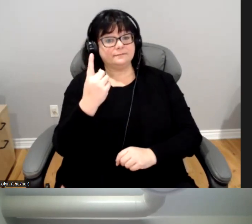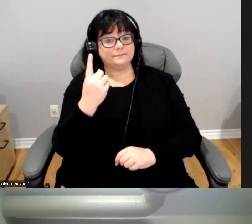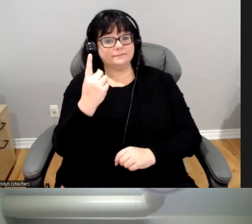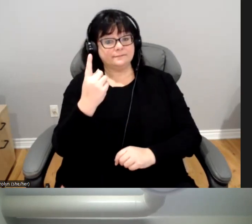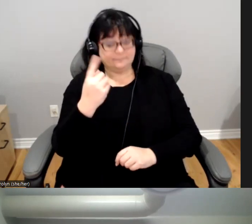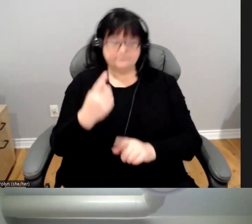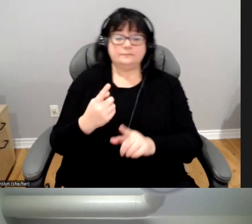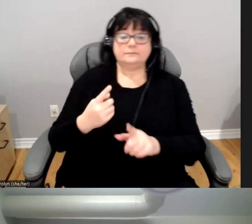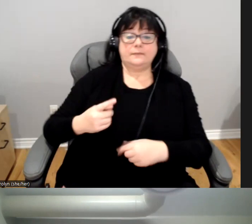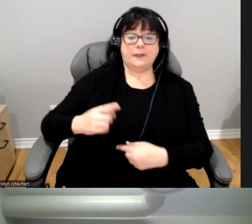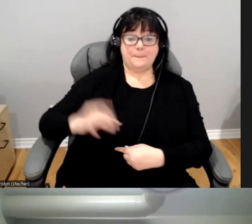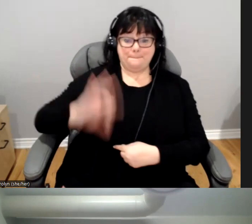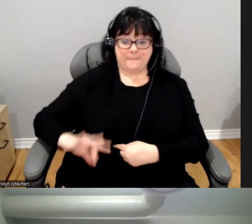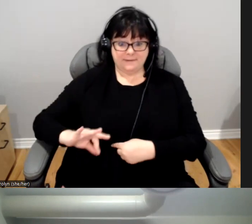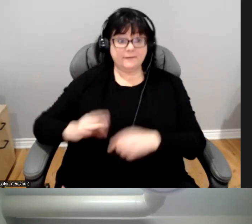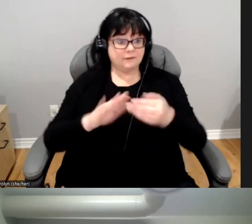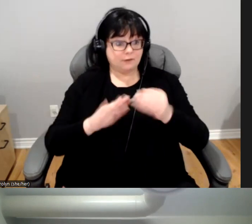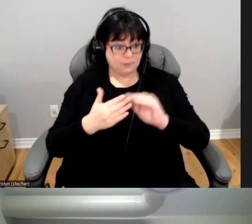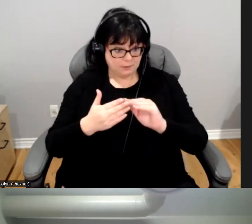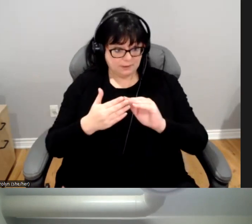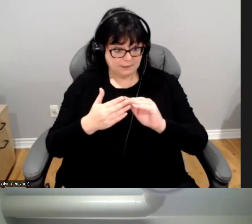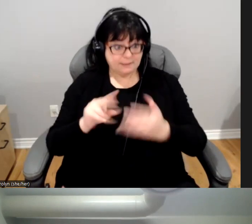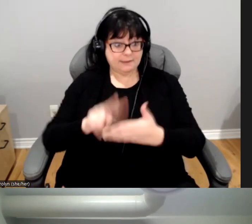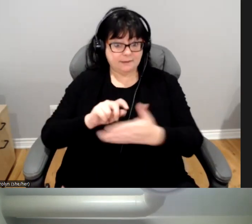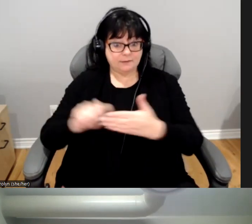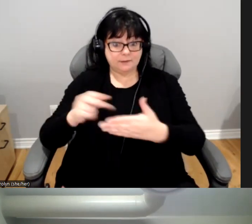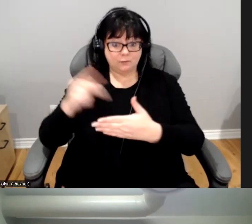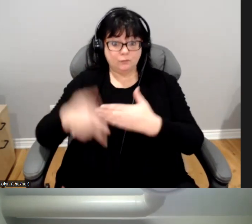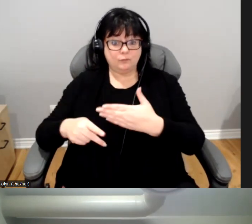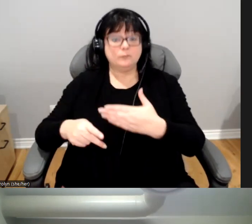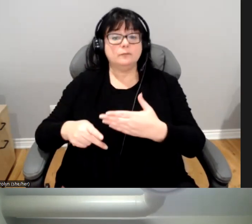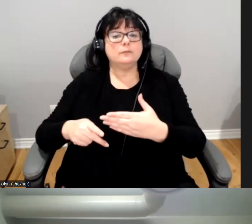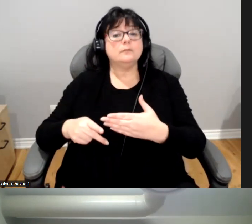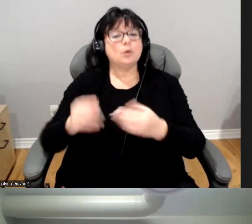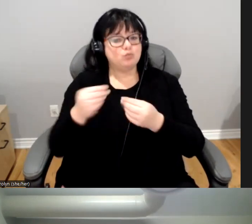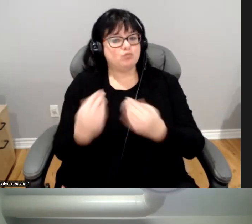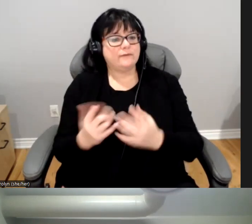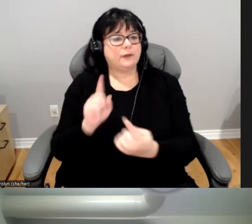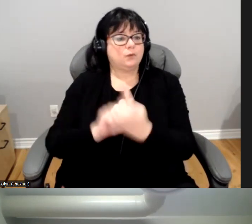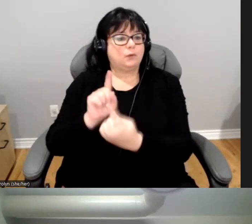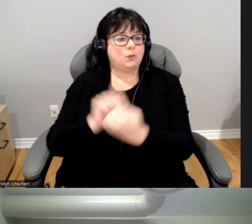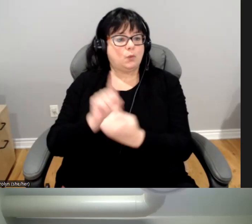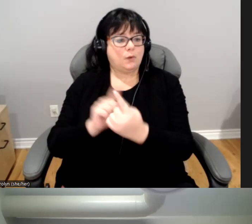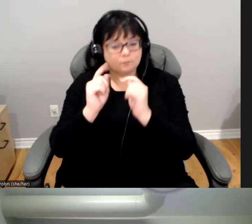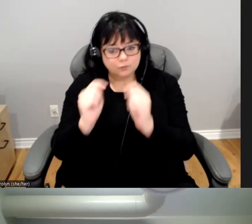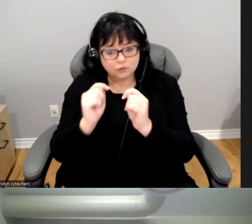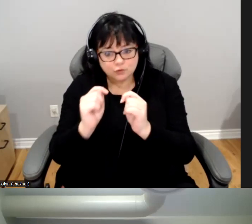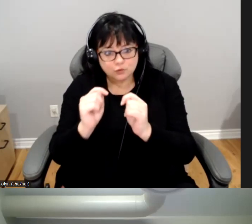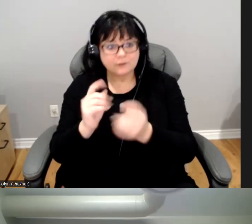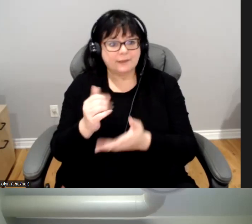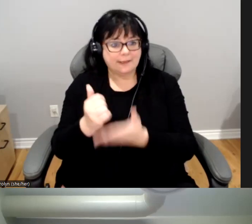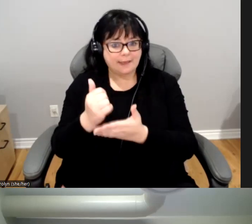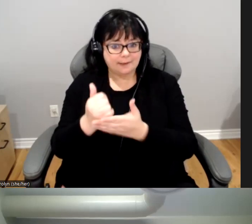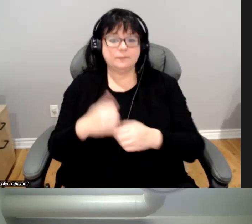community-based literacy programs is they're often the ones that have one-to-one tutoring. So when we're looking at